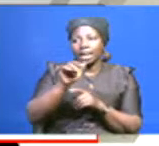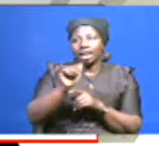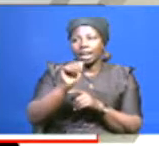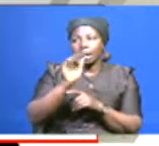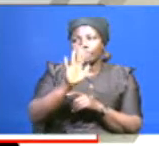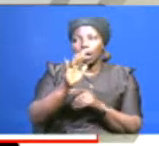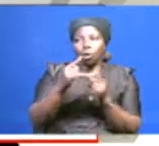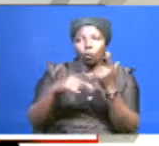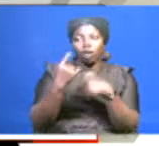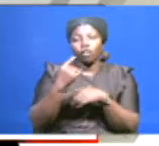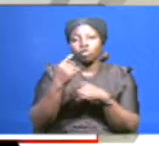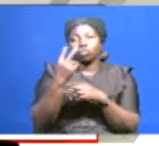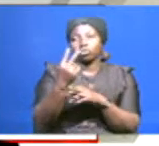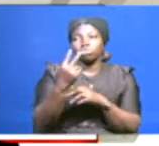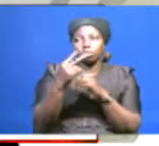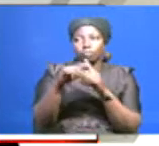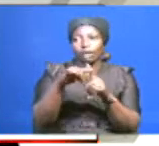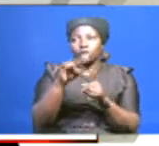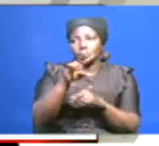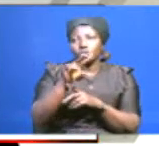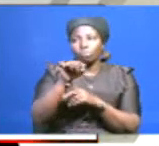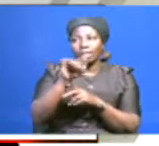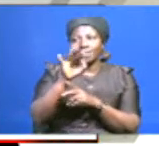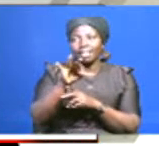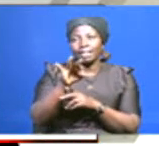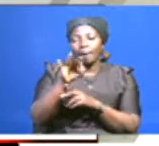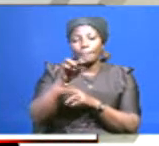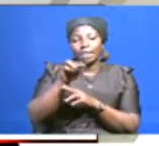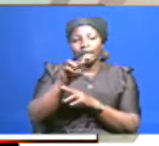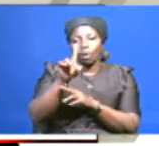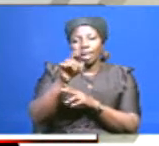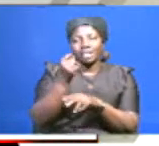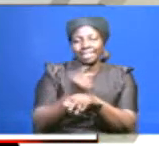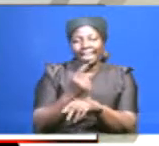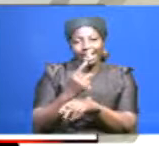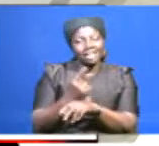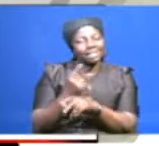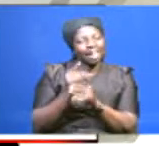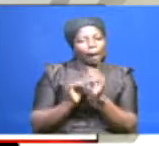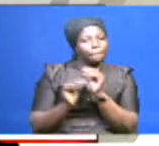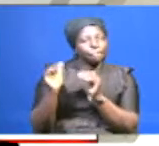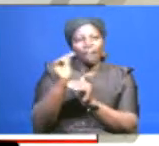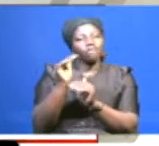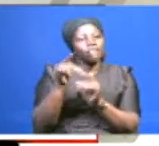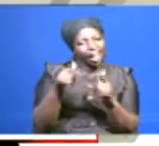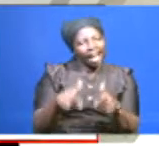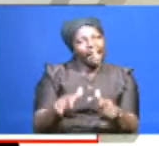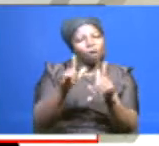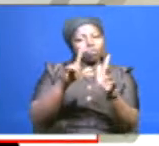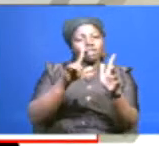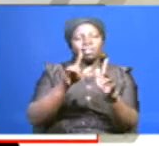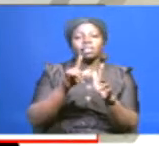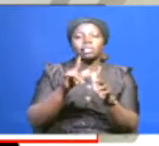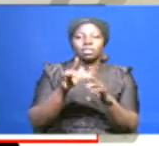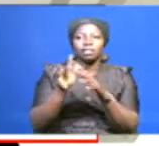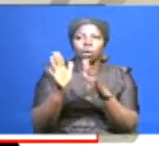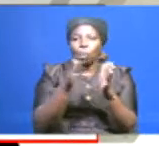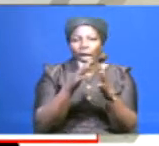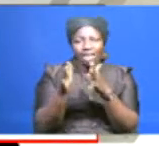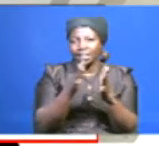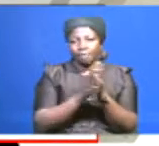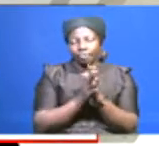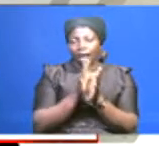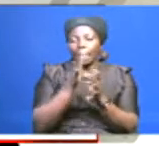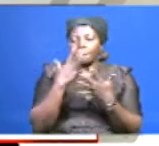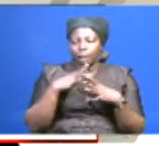second. Uh-huh. It's above the allowable one, plus 2 meters per second. So those people who do the mathematics around